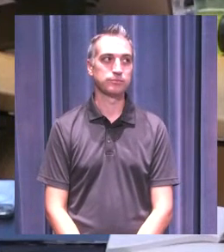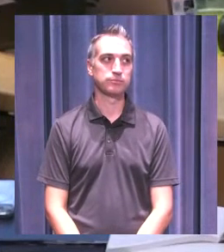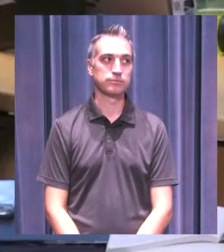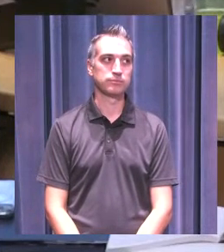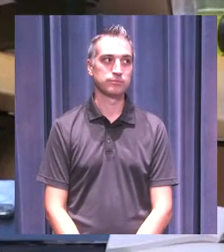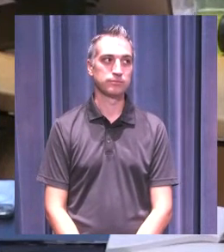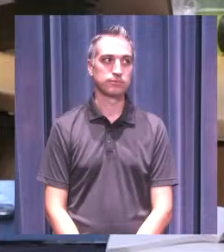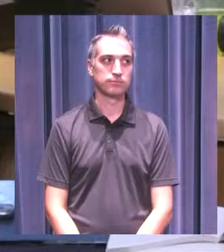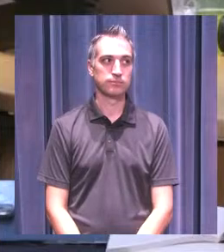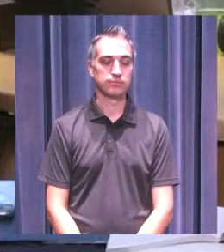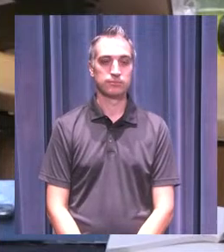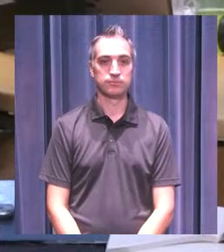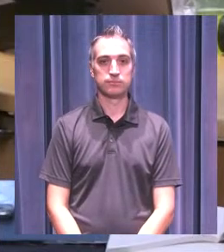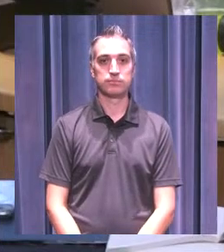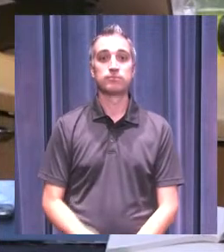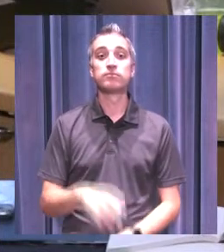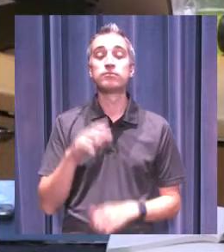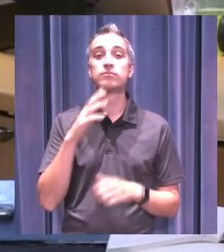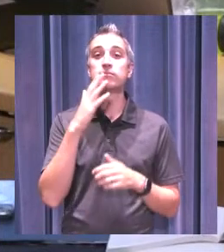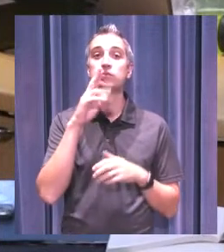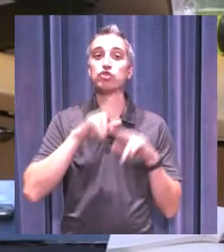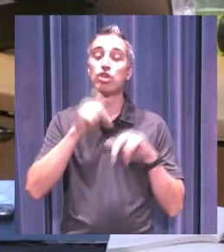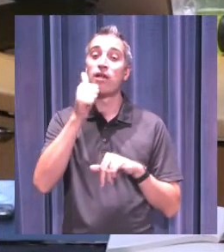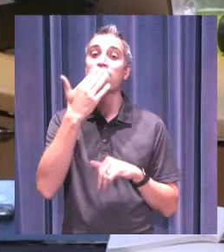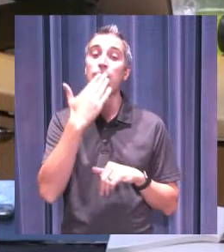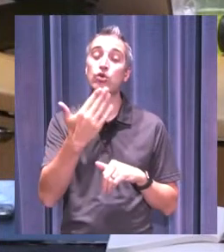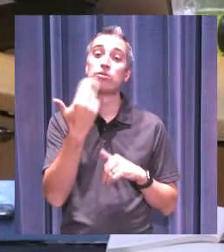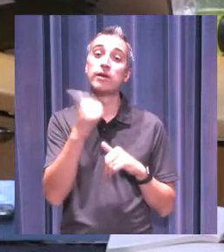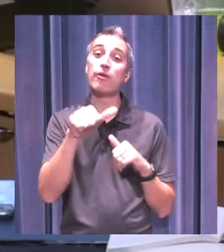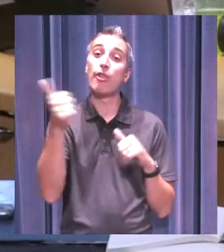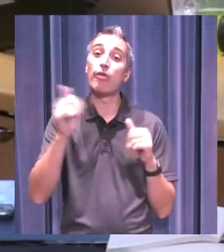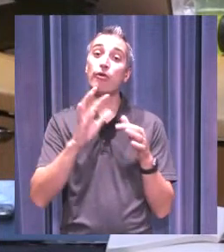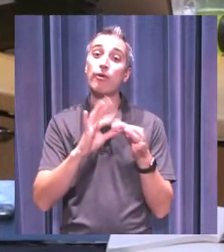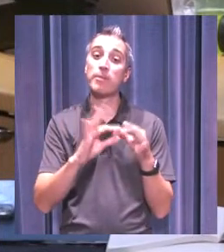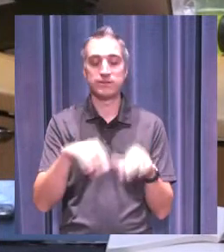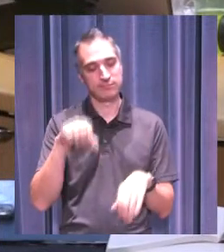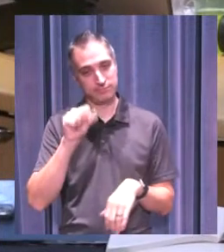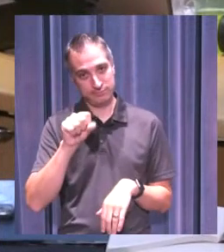Thank you very much. Are there any other comments? Yes, Mr. Chair.